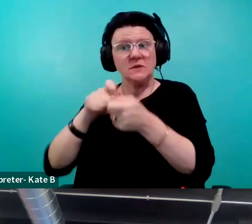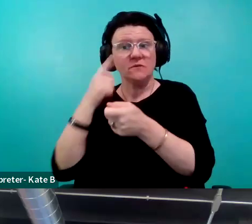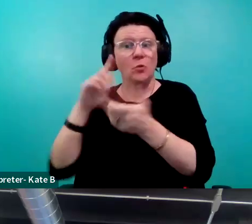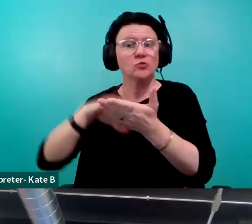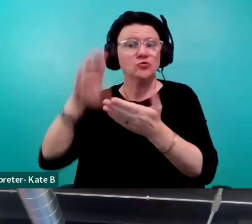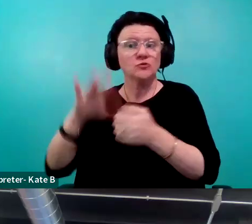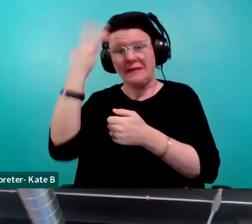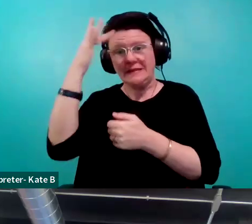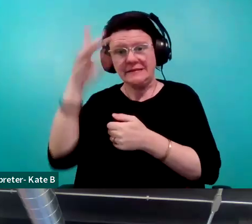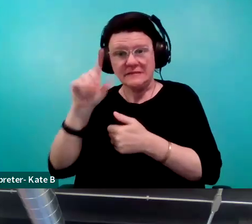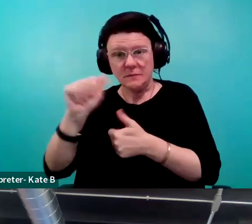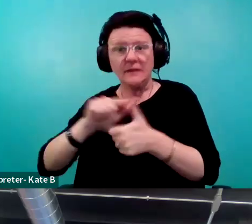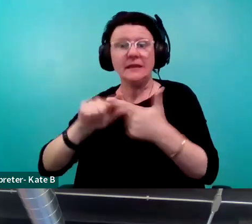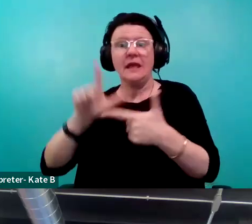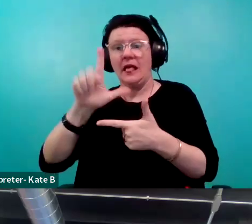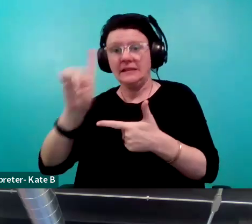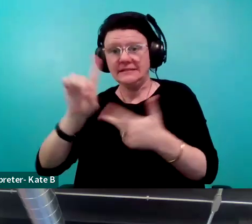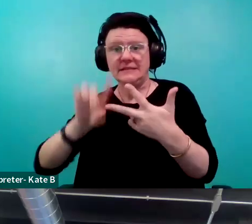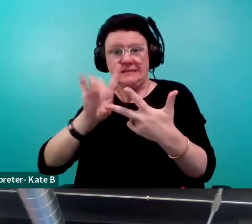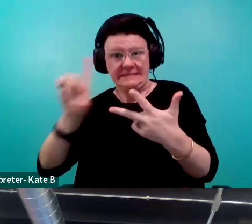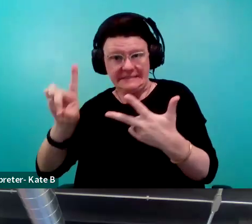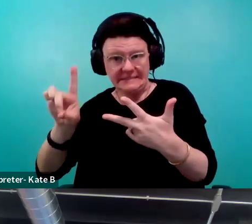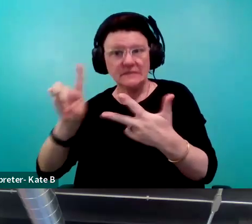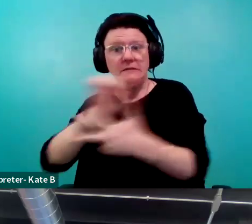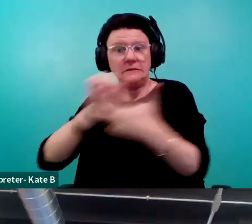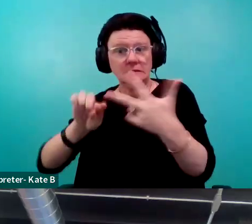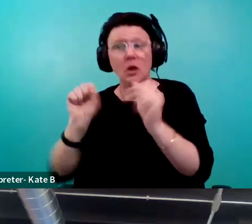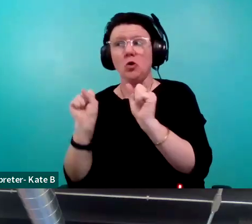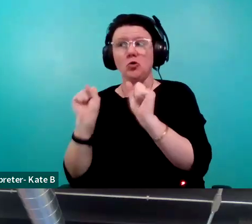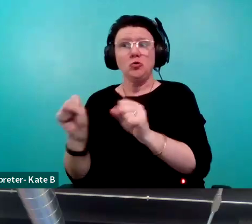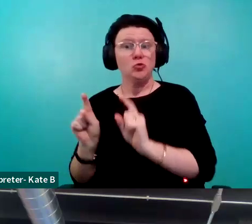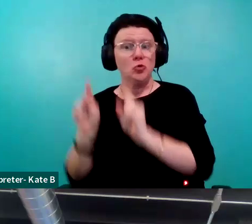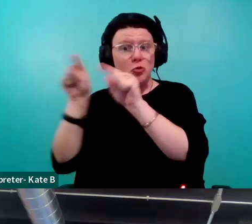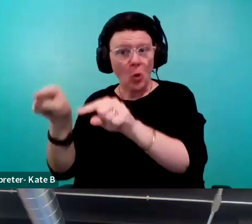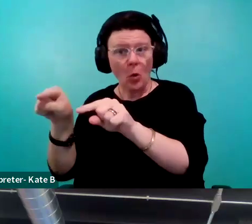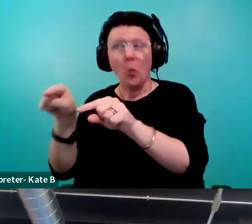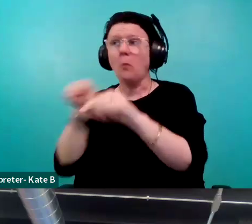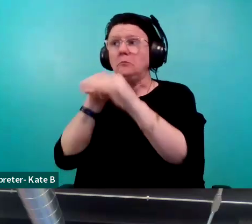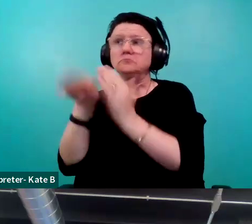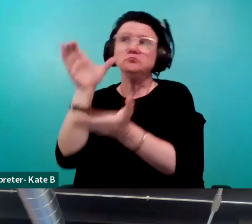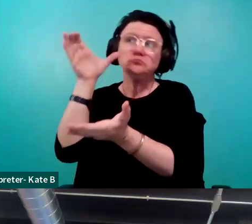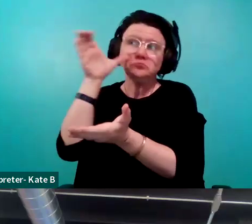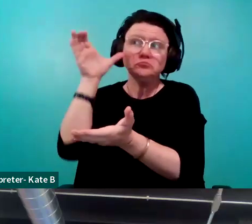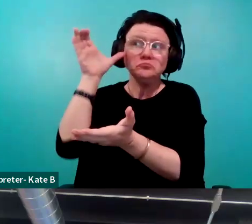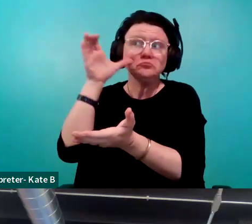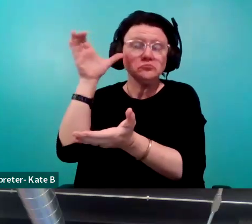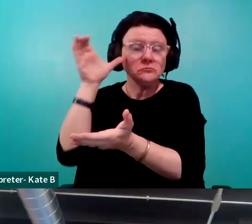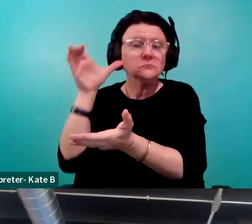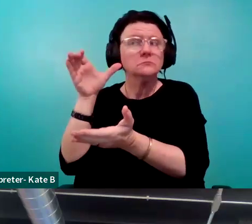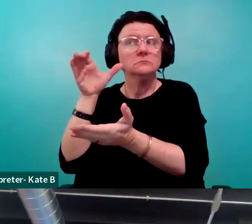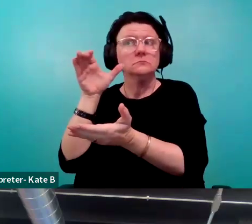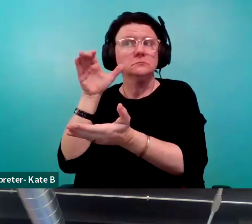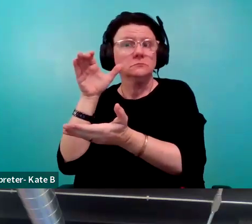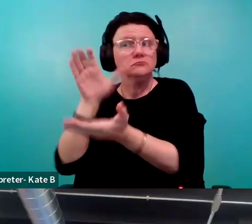intellectual disabilities, or learning disabilities to be able to access an education, a post-secondary education,